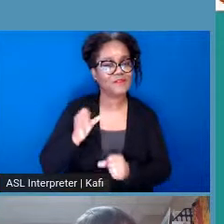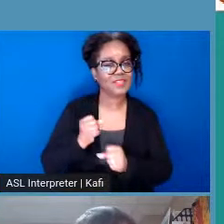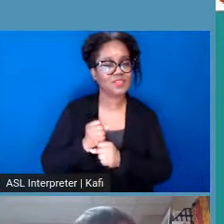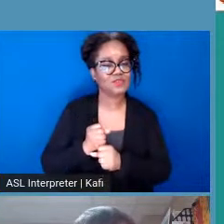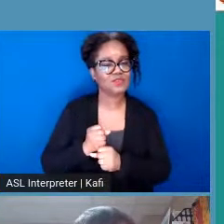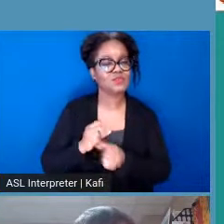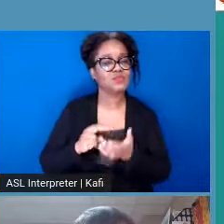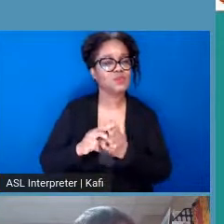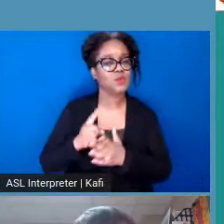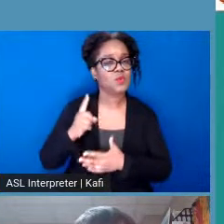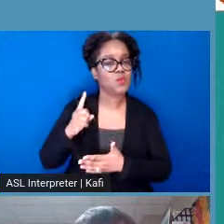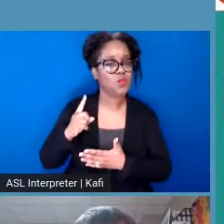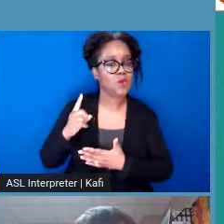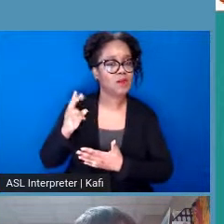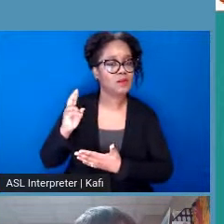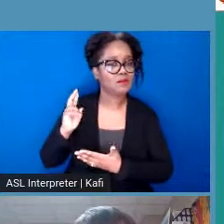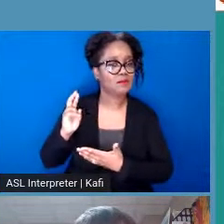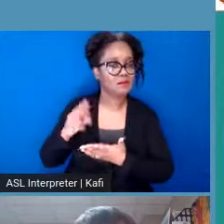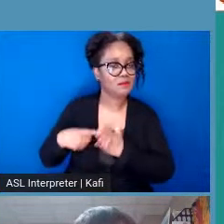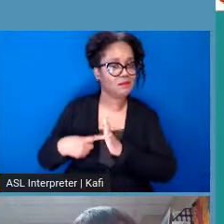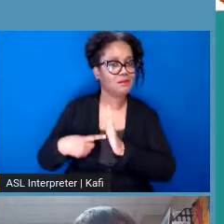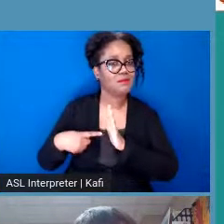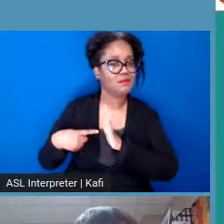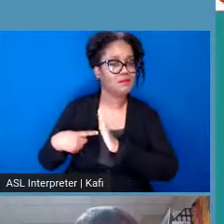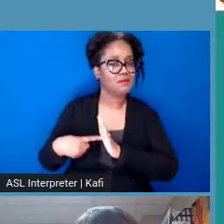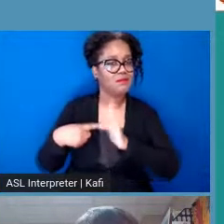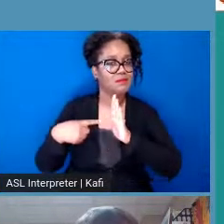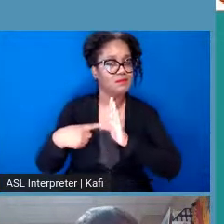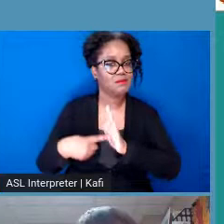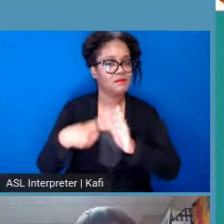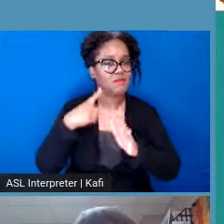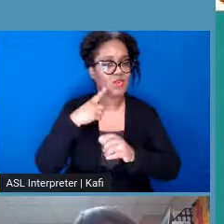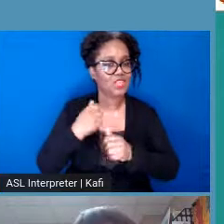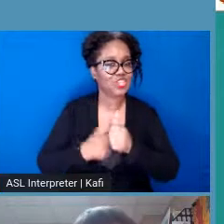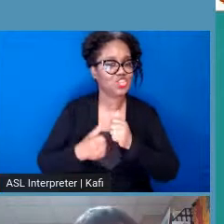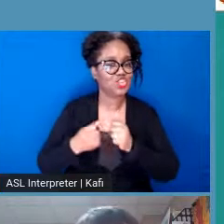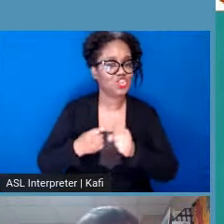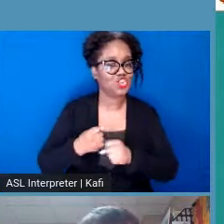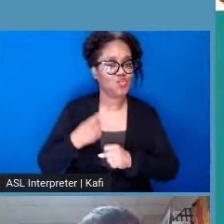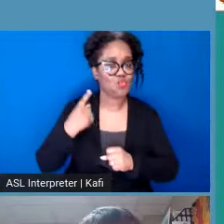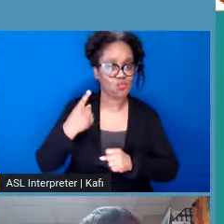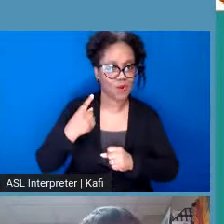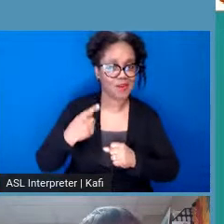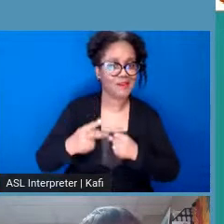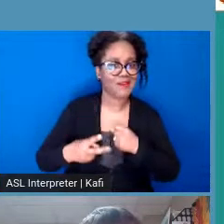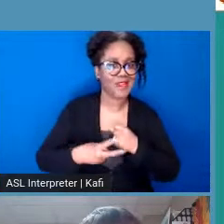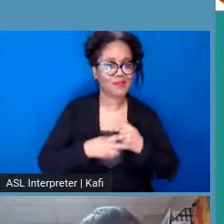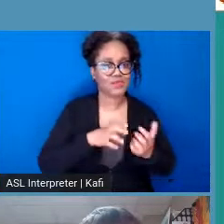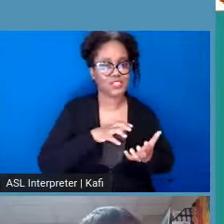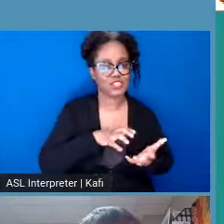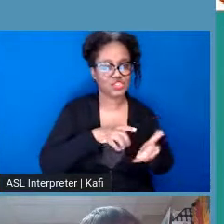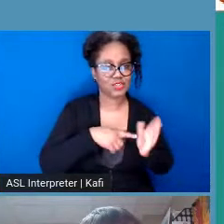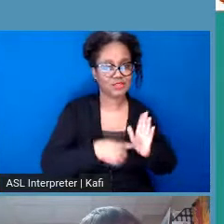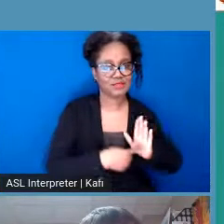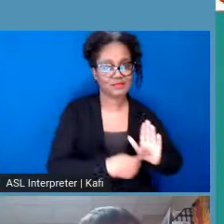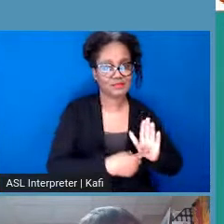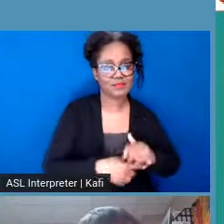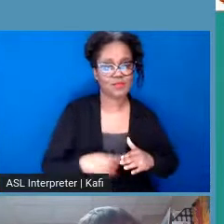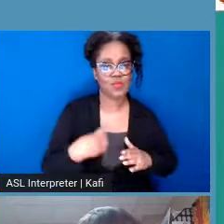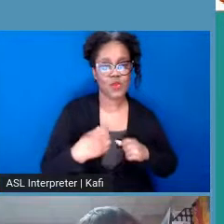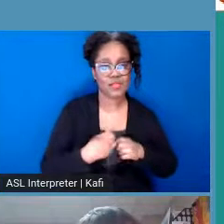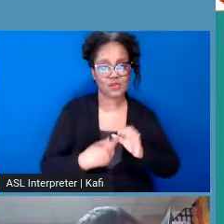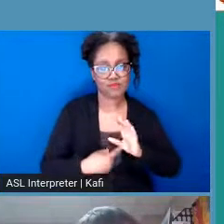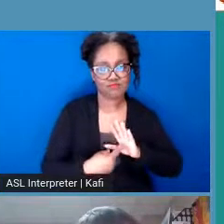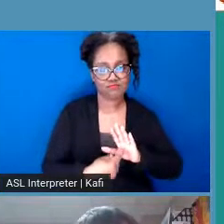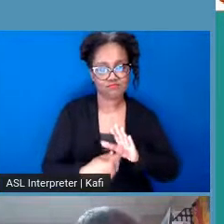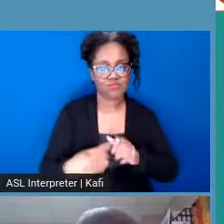each year of the museum's history. So our exhibits curator had laid out the show in chronological order.